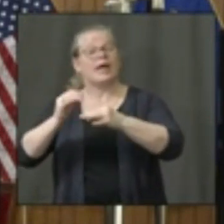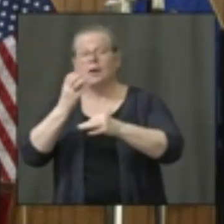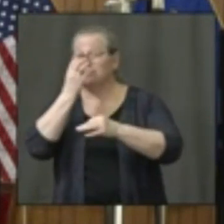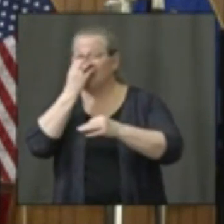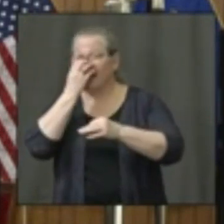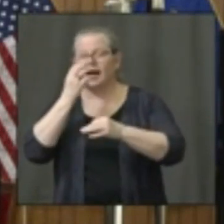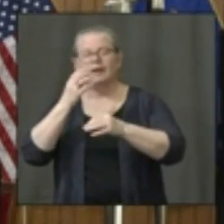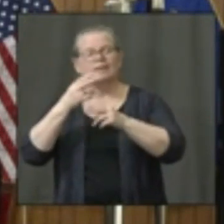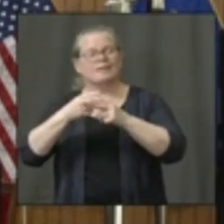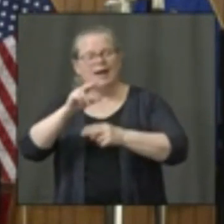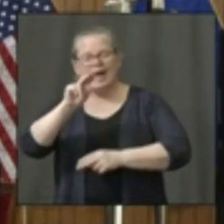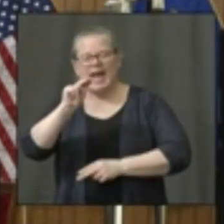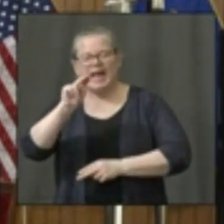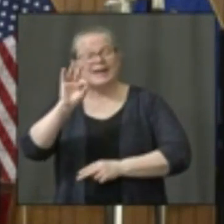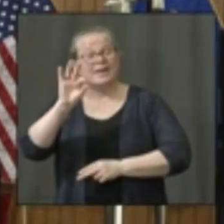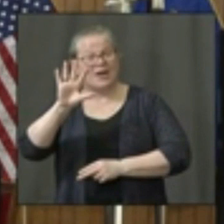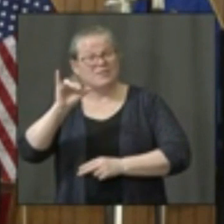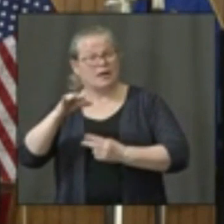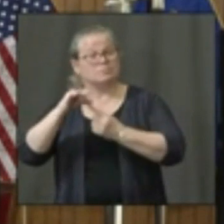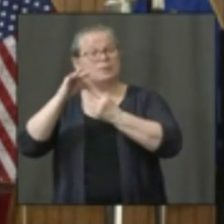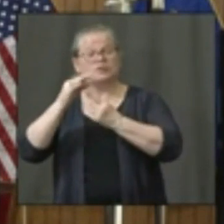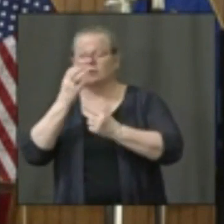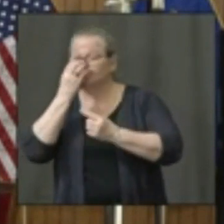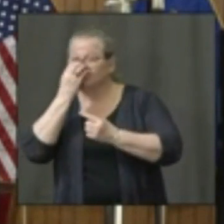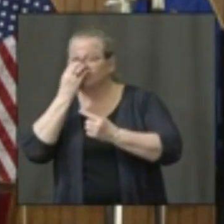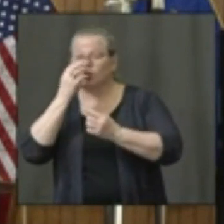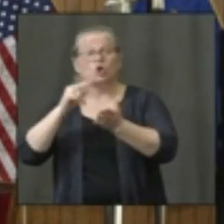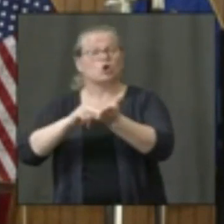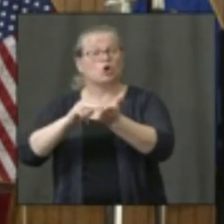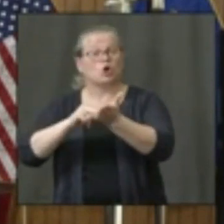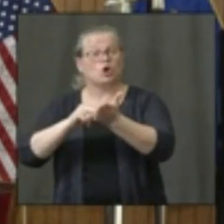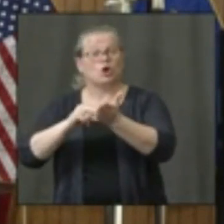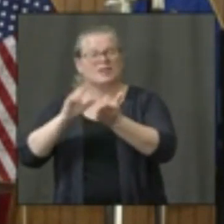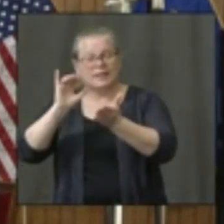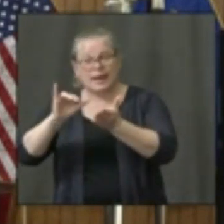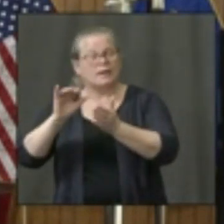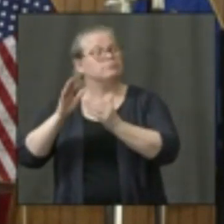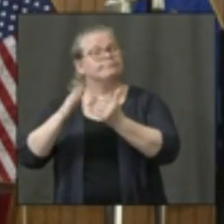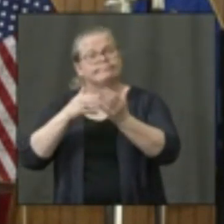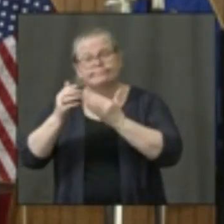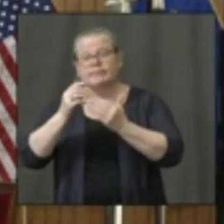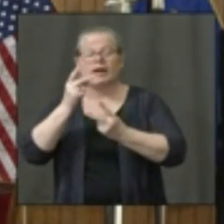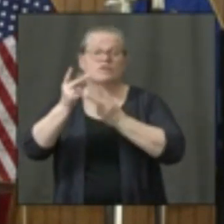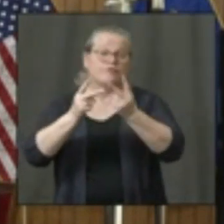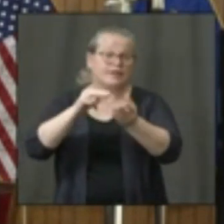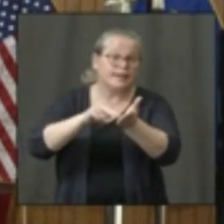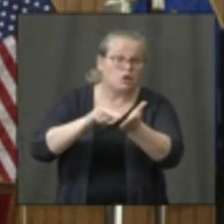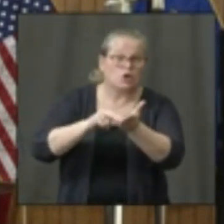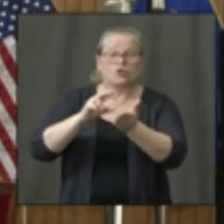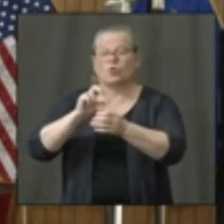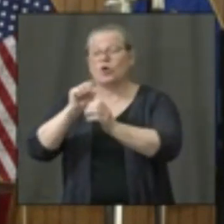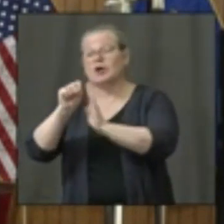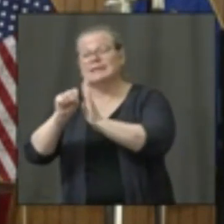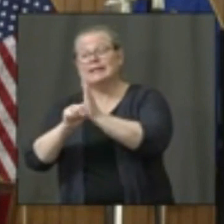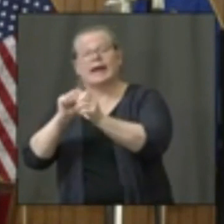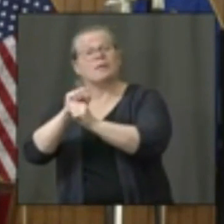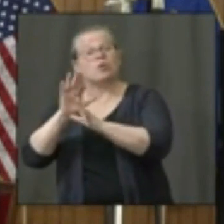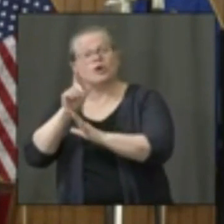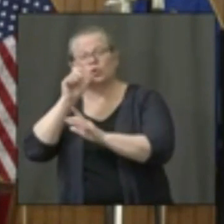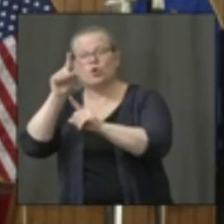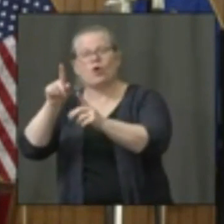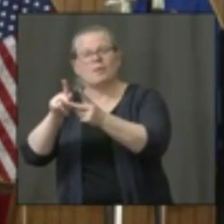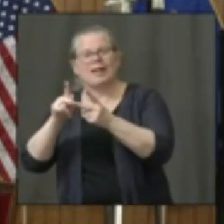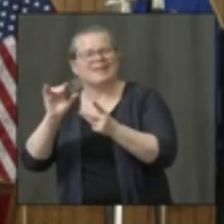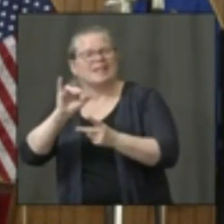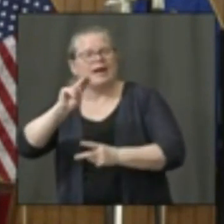N95 masks. It doesn't matter if you're a visiting nurse or even state employees that are working in places like Natchog. It just seems